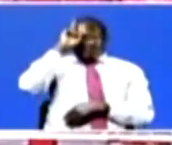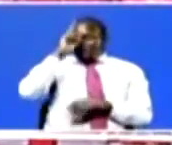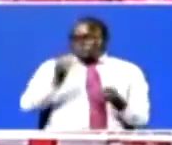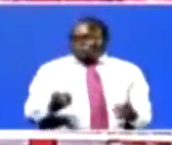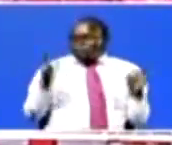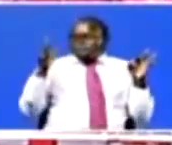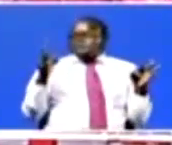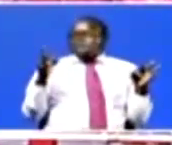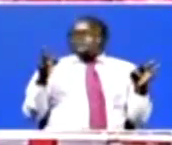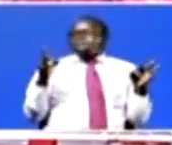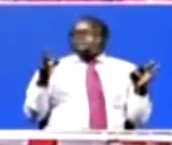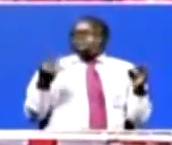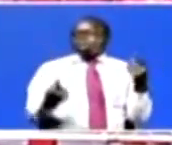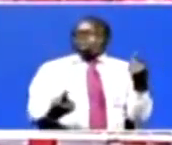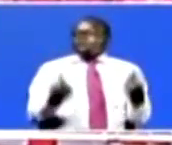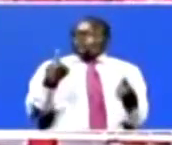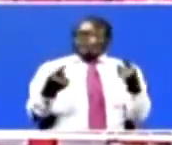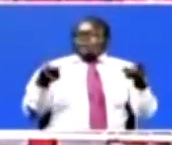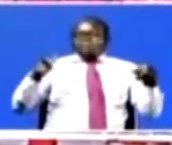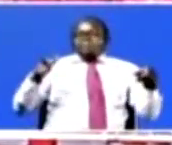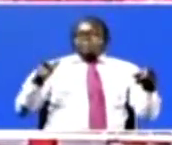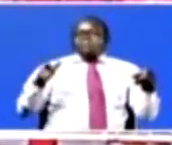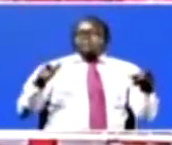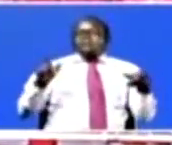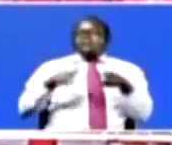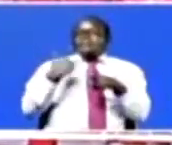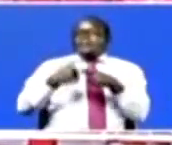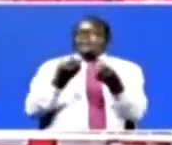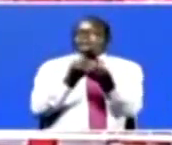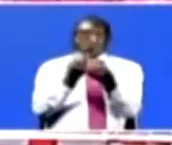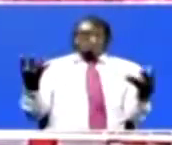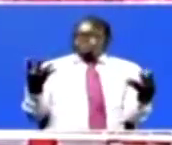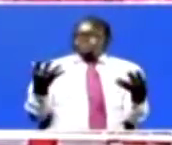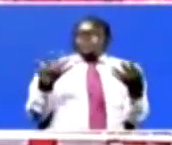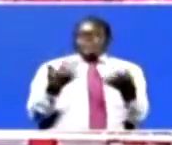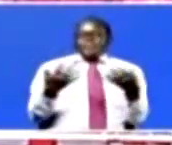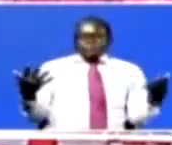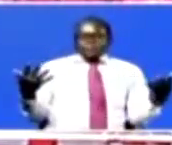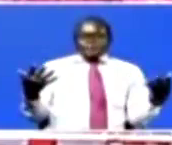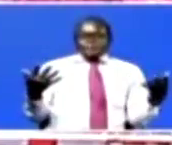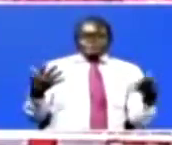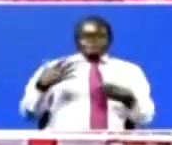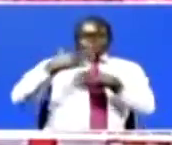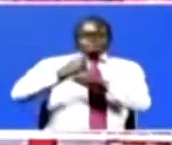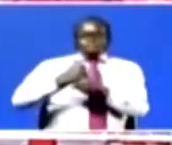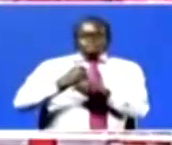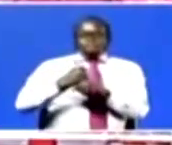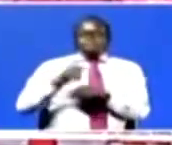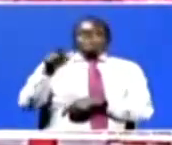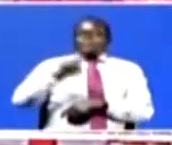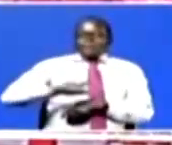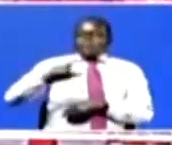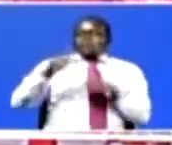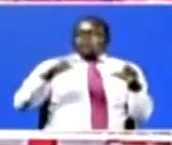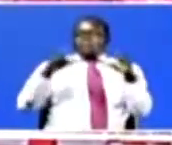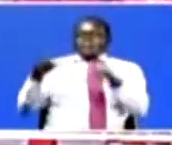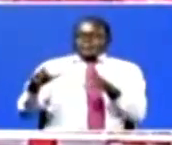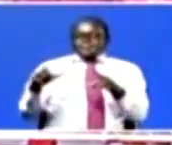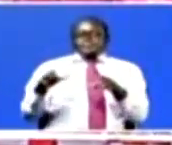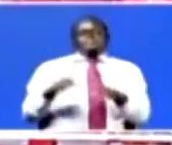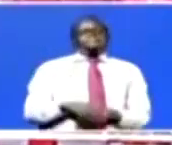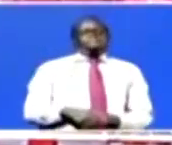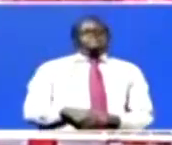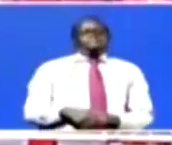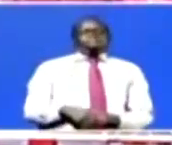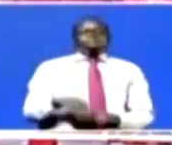officers, fill cooking gas at their premises and then distribute the product in trusted brands to the local market. On the